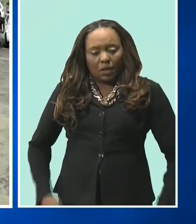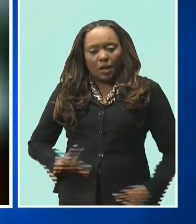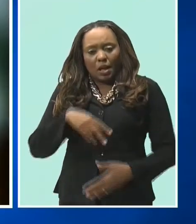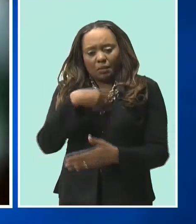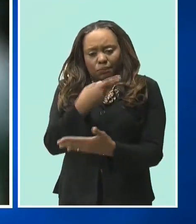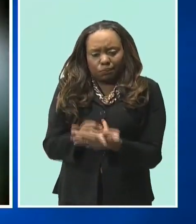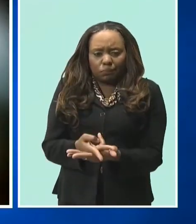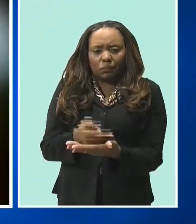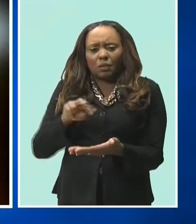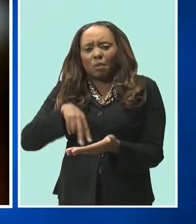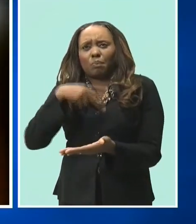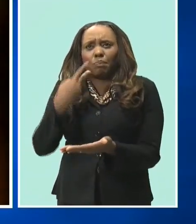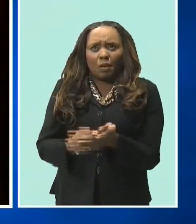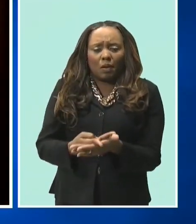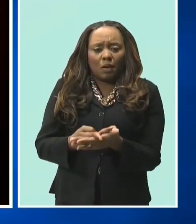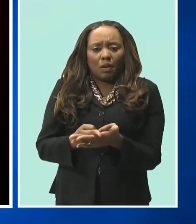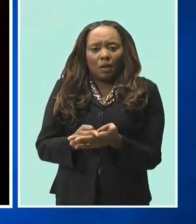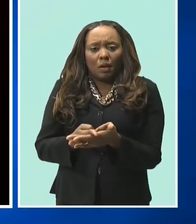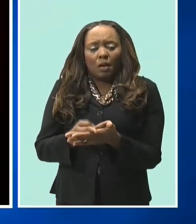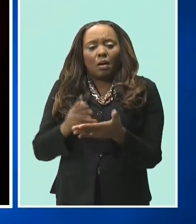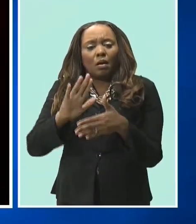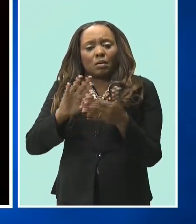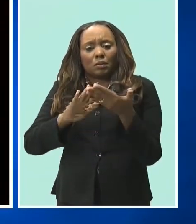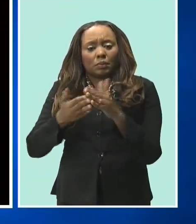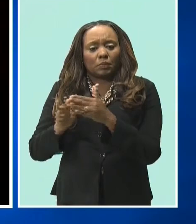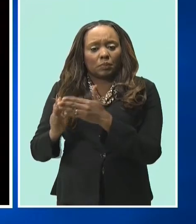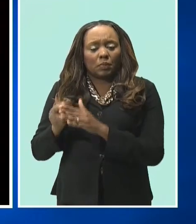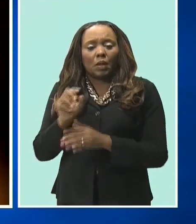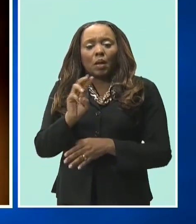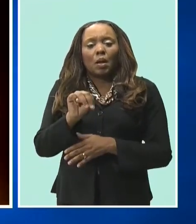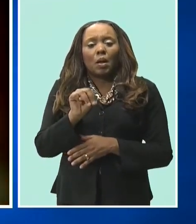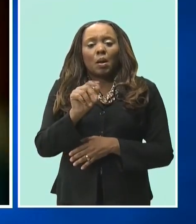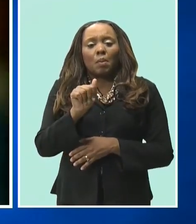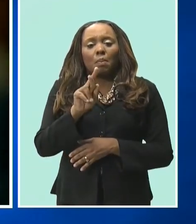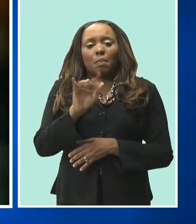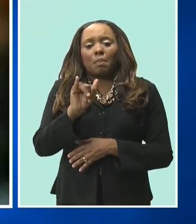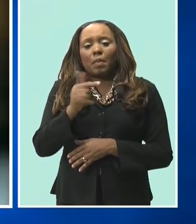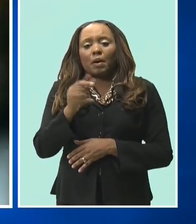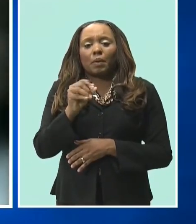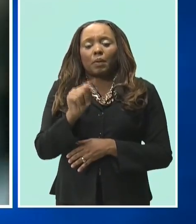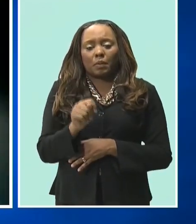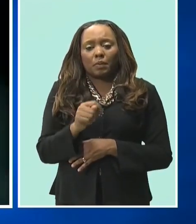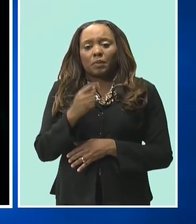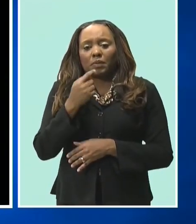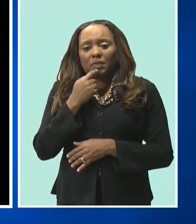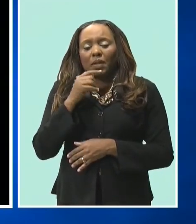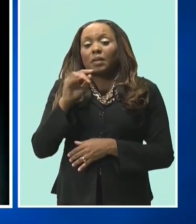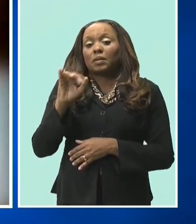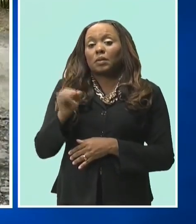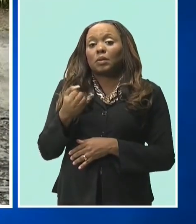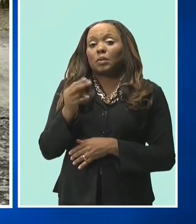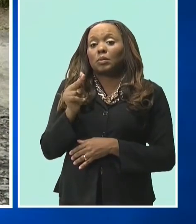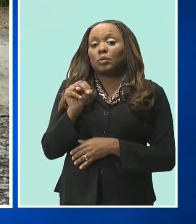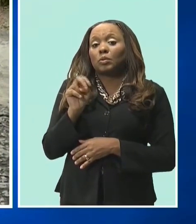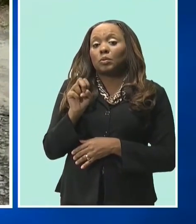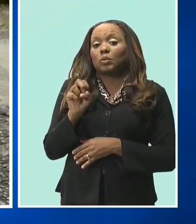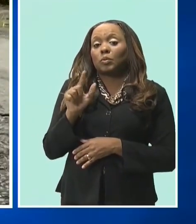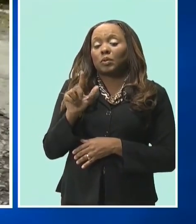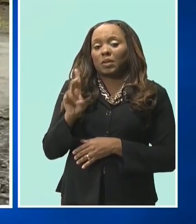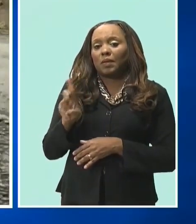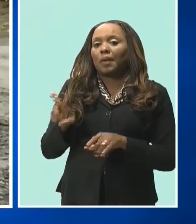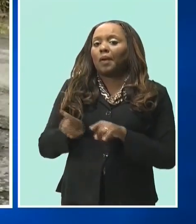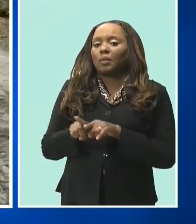pain. The community of Marigot also registered a shooting on Sunday, June 27th, that left 1 man